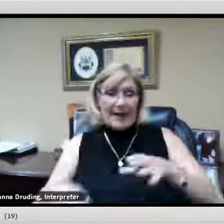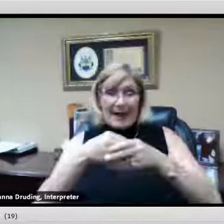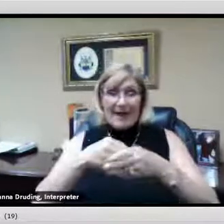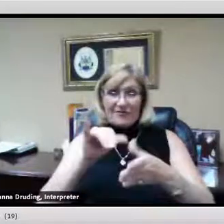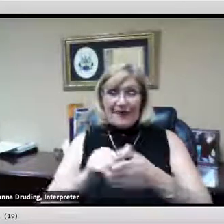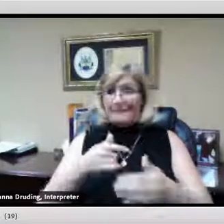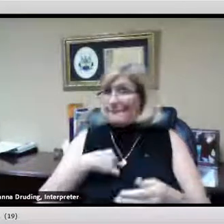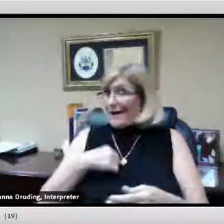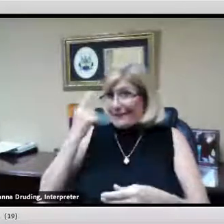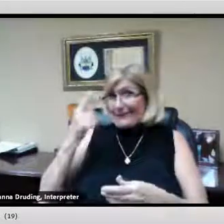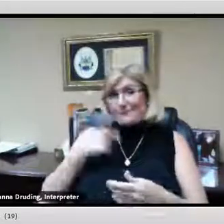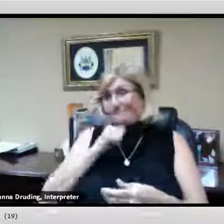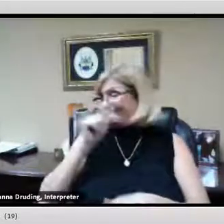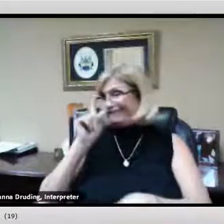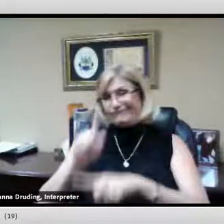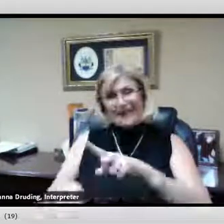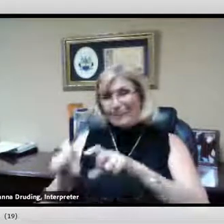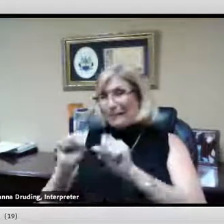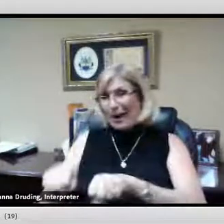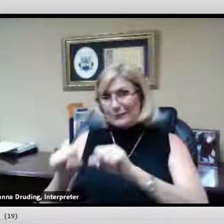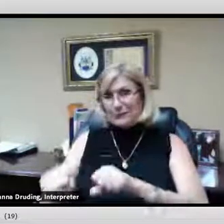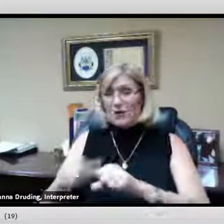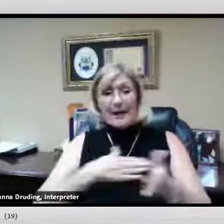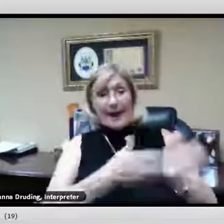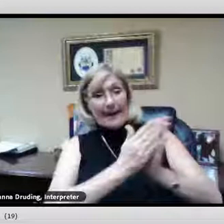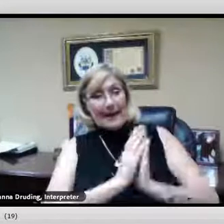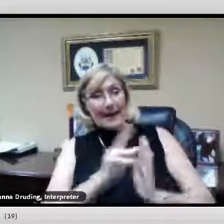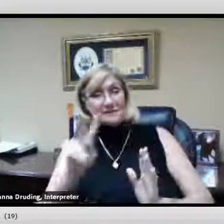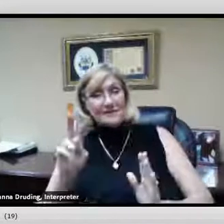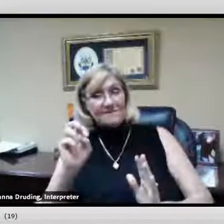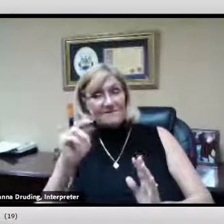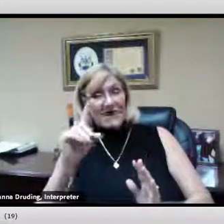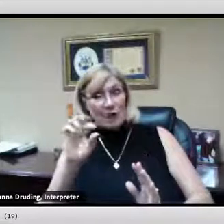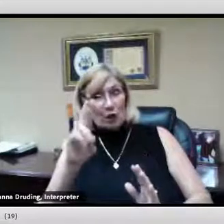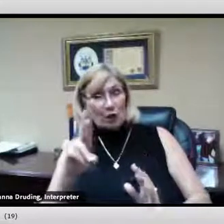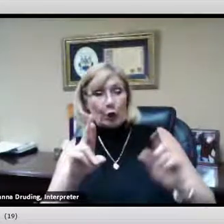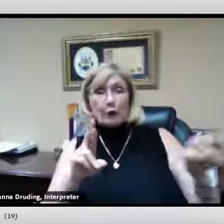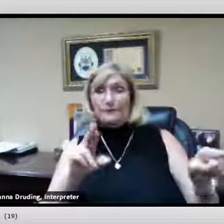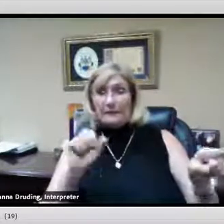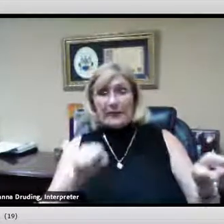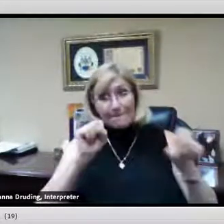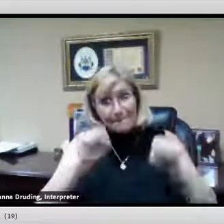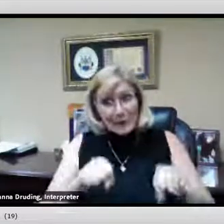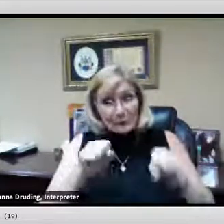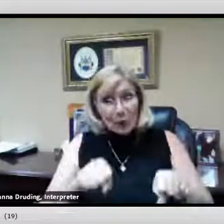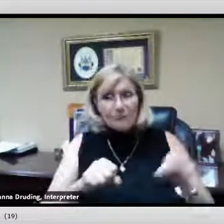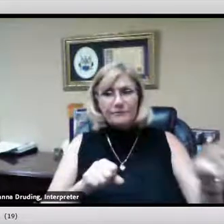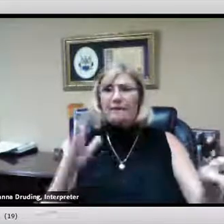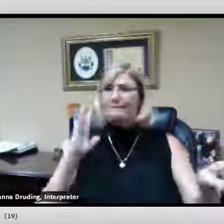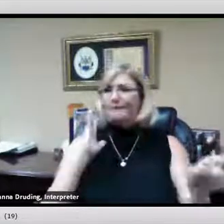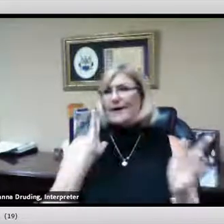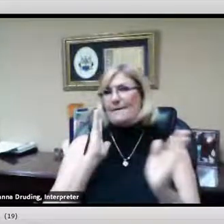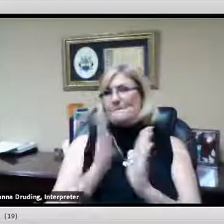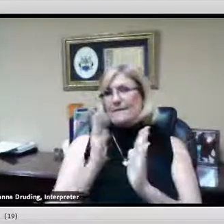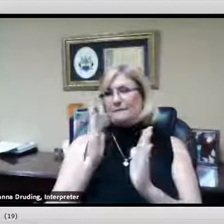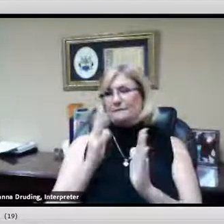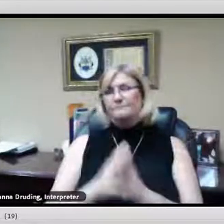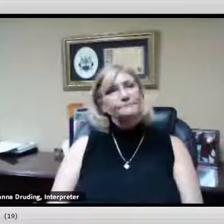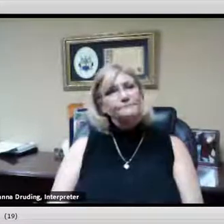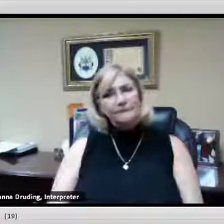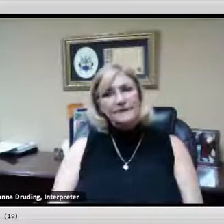possible. I asked the vendor, is this possible? And they were able to do it in 5 minutes. I had assumed that it never would be possible.